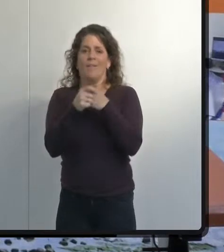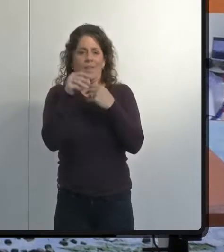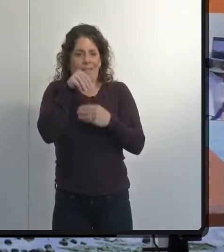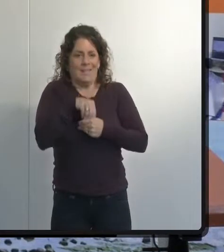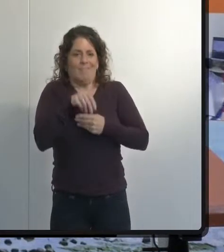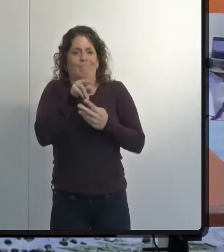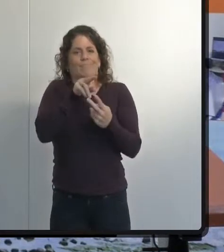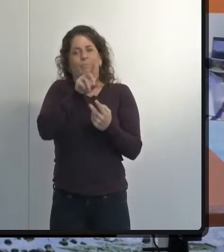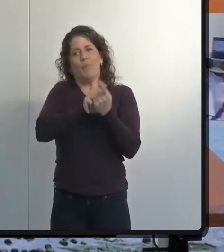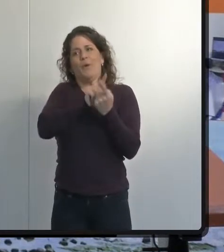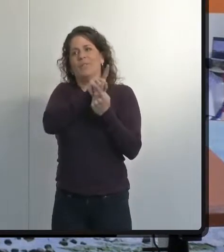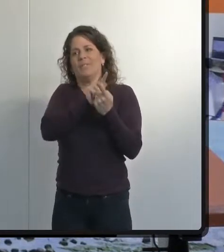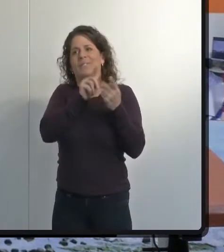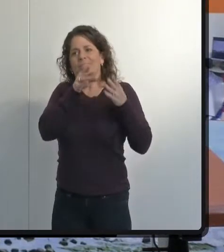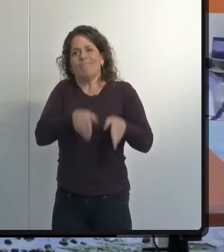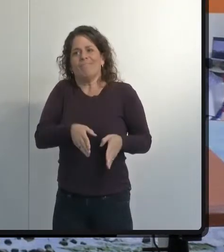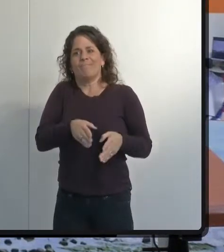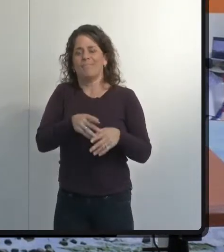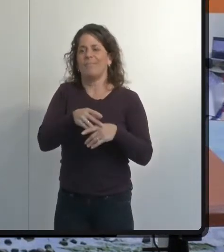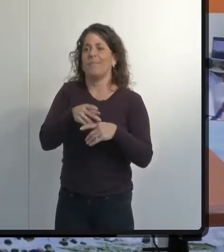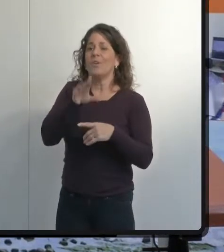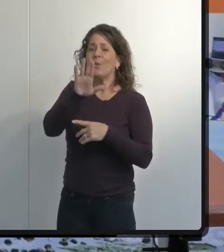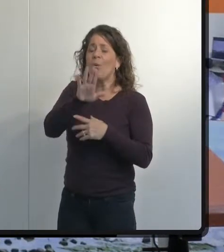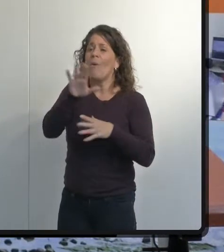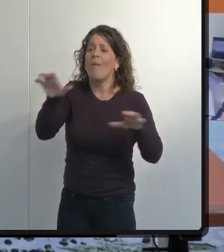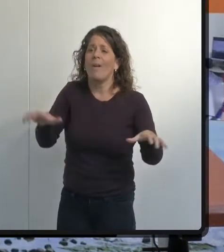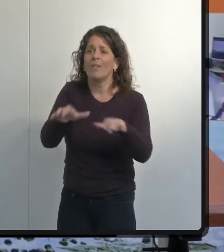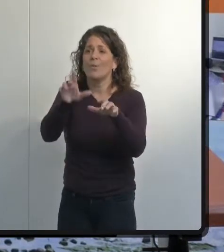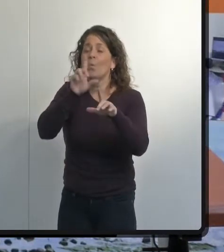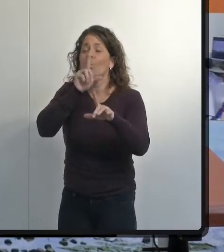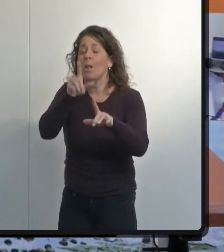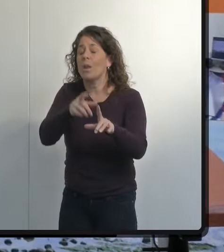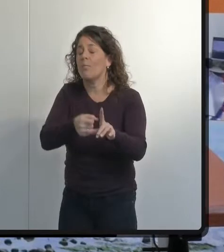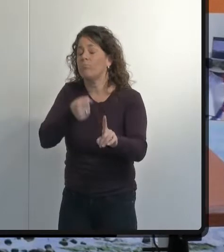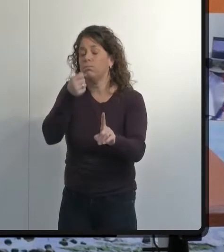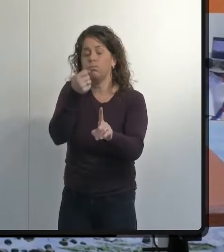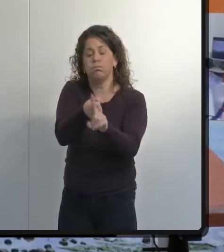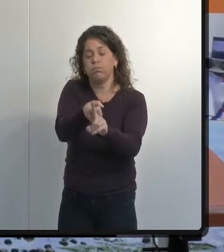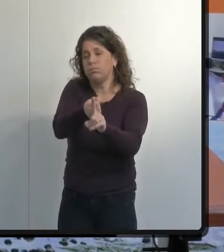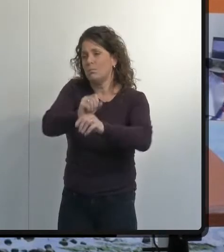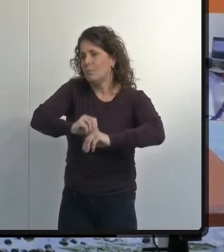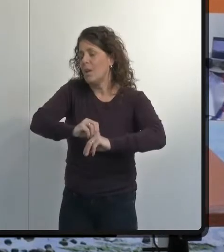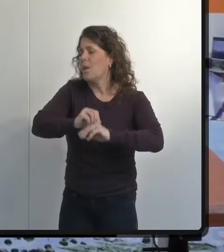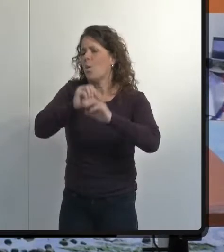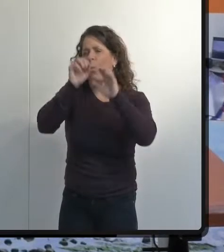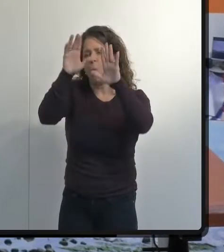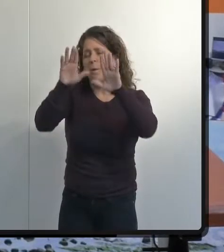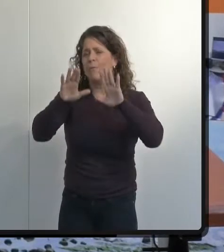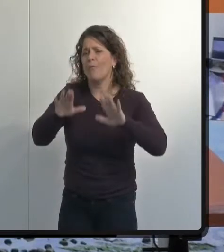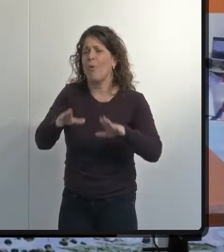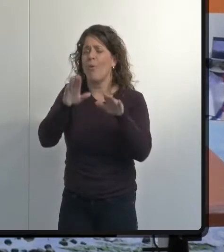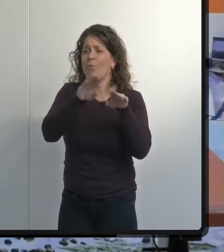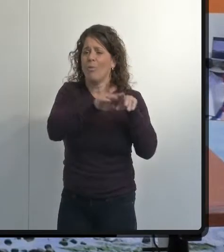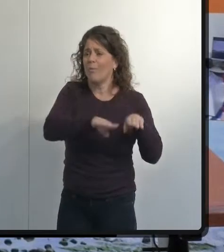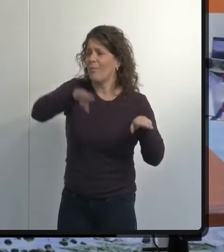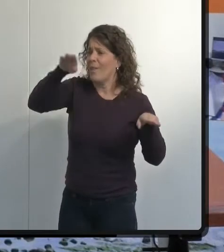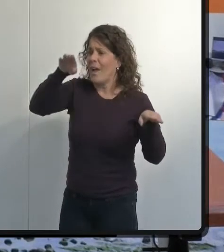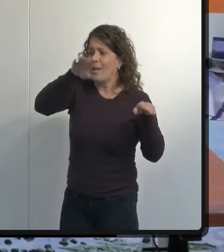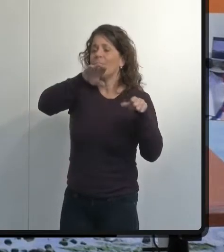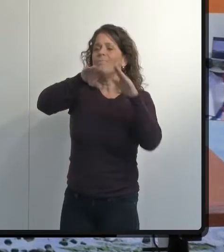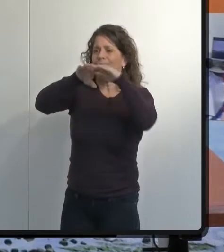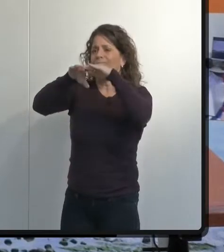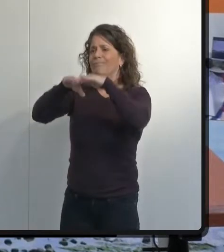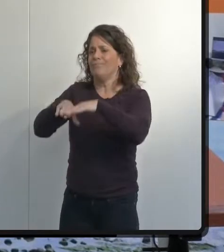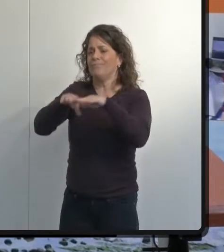or meeting. Your singular actions are making a resounding difference in flattening the COVID-19